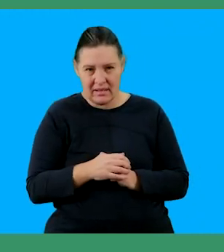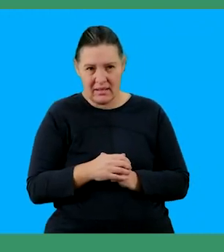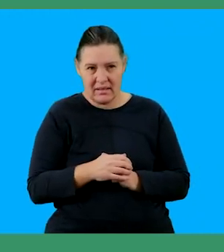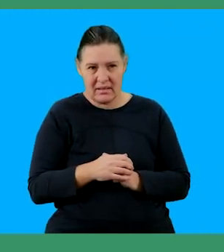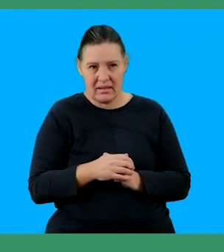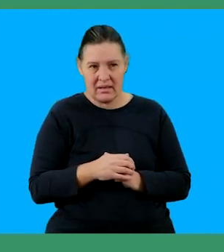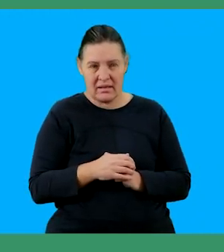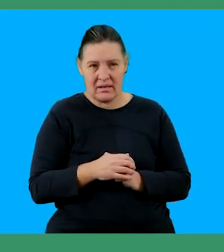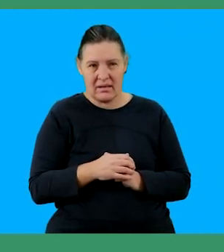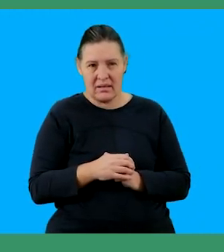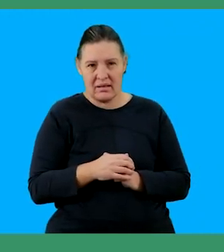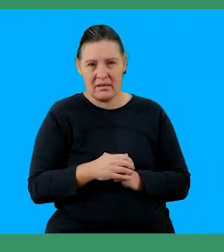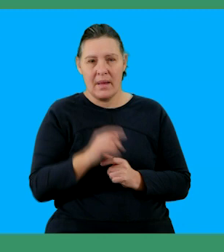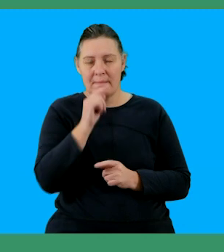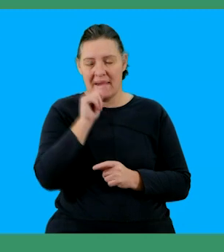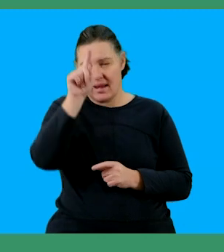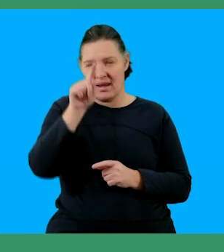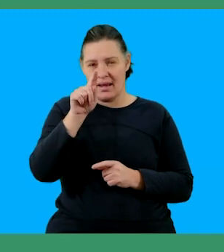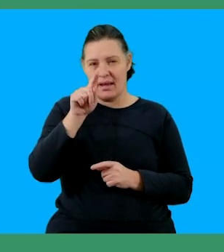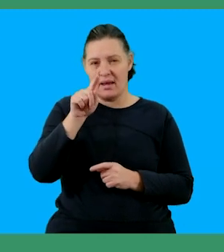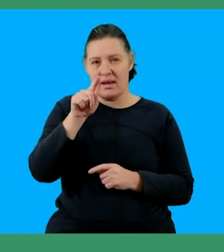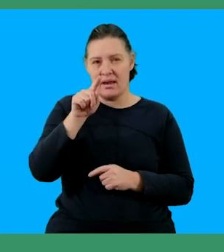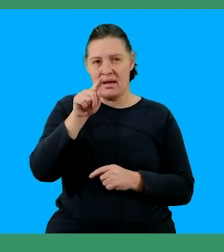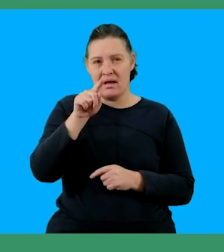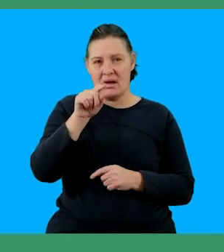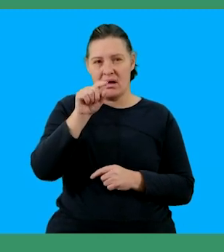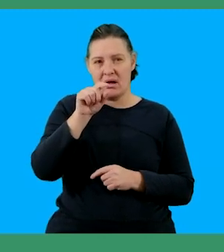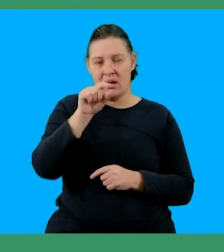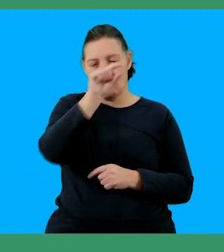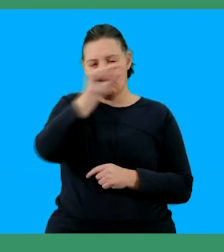a table. These are our rows. And these are